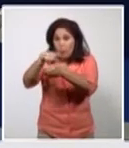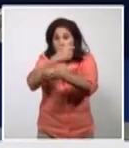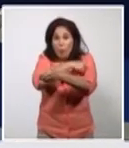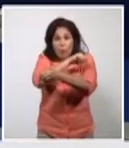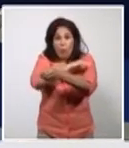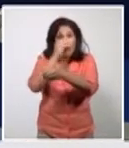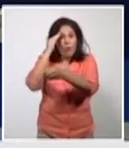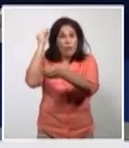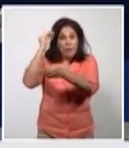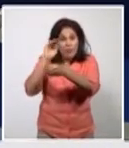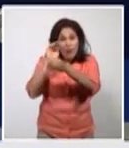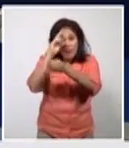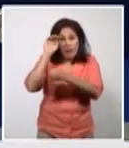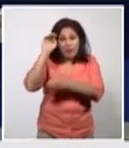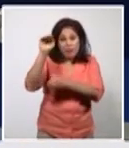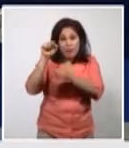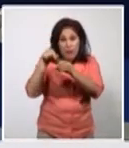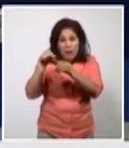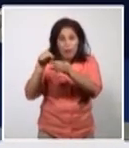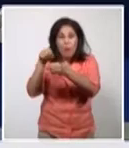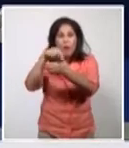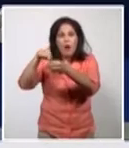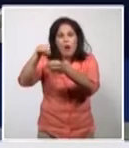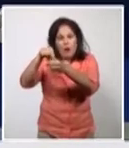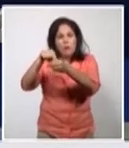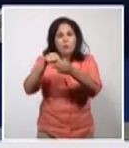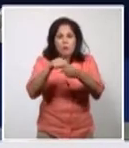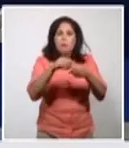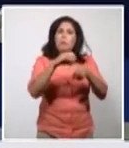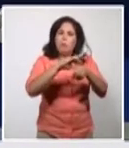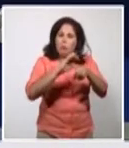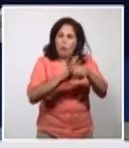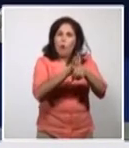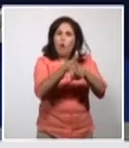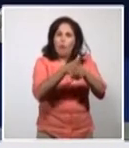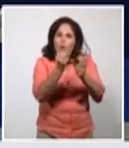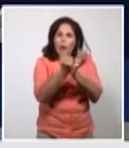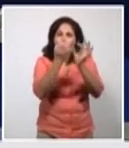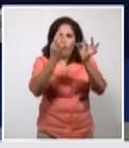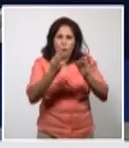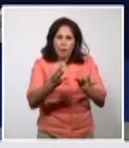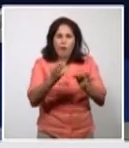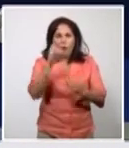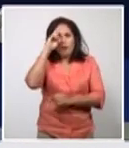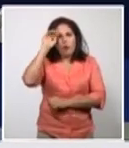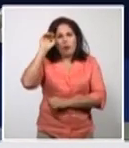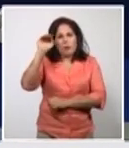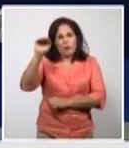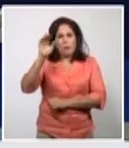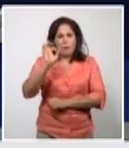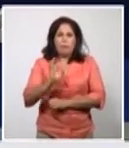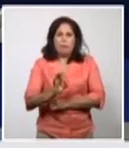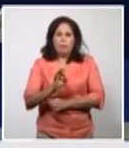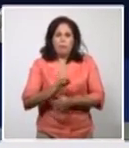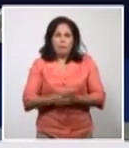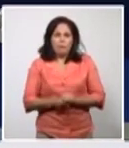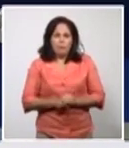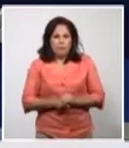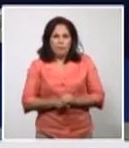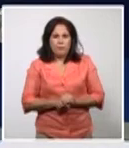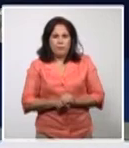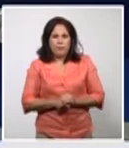we call the active cases. They are the patients who are confirmed and who are admitted.